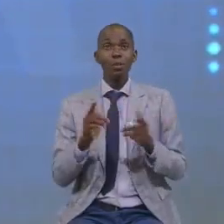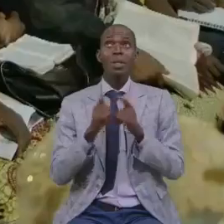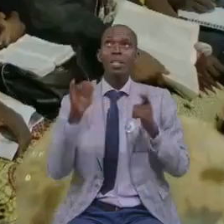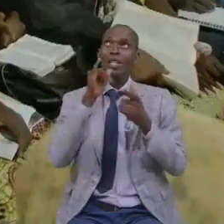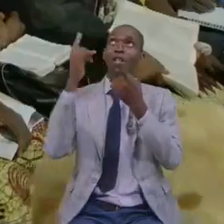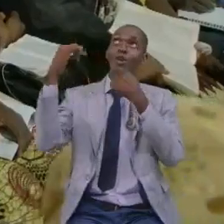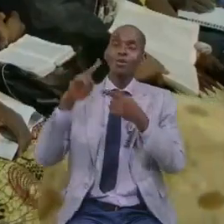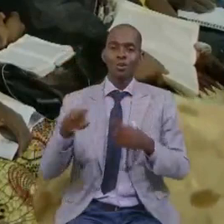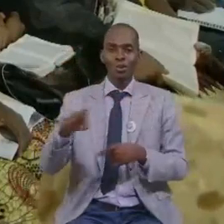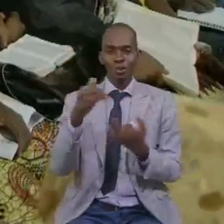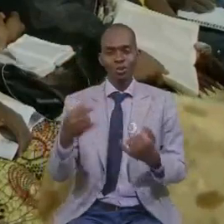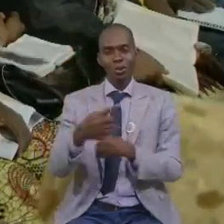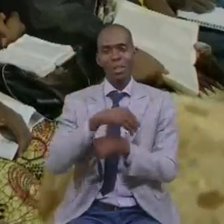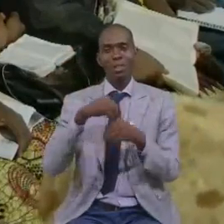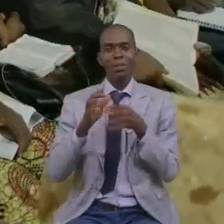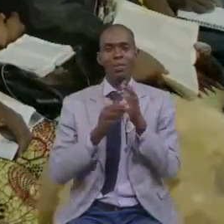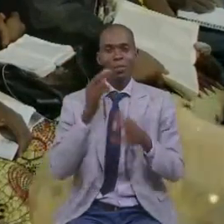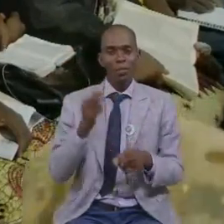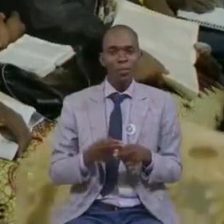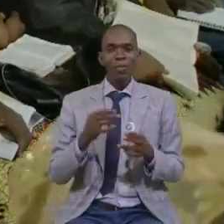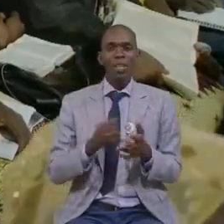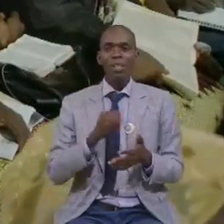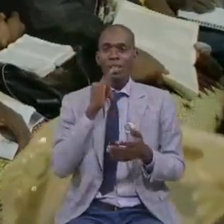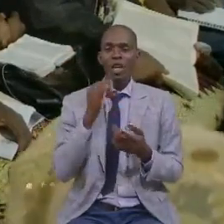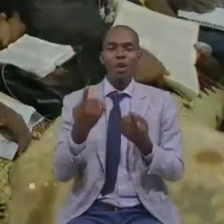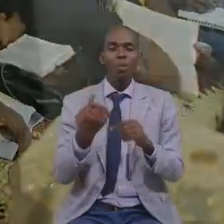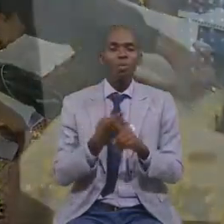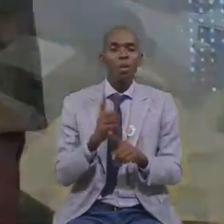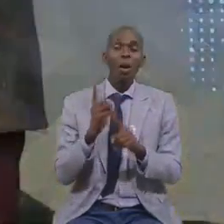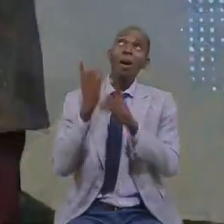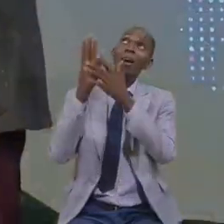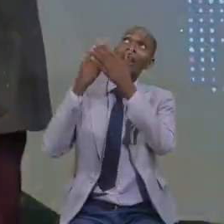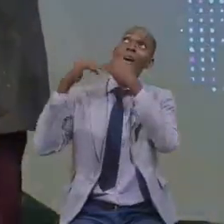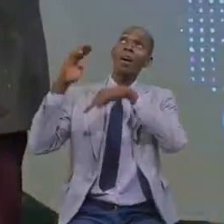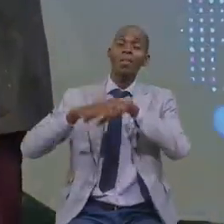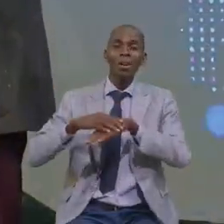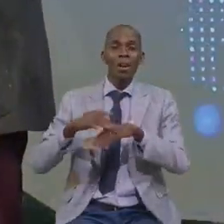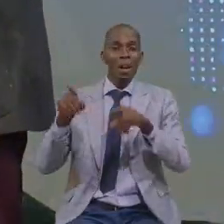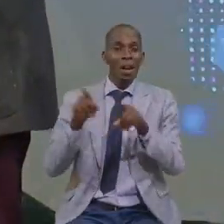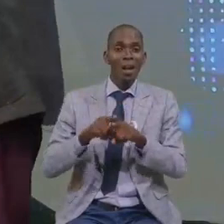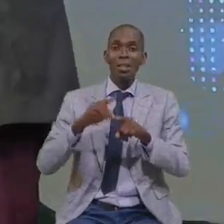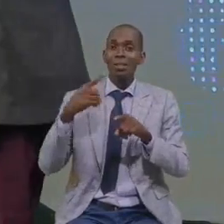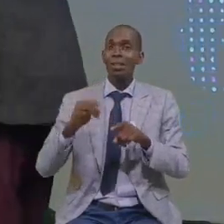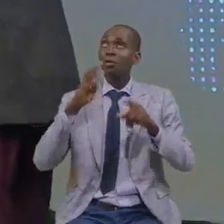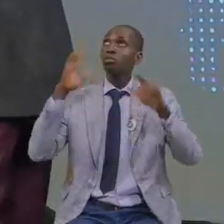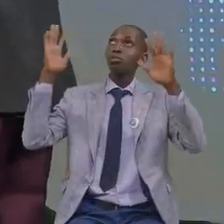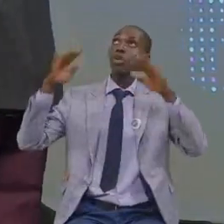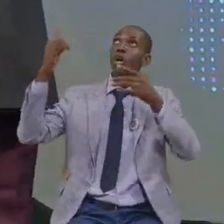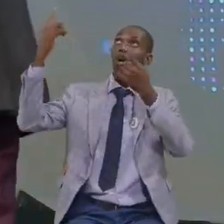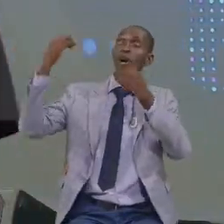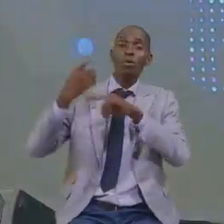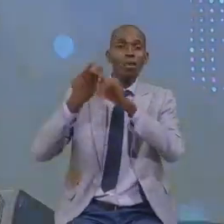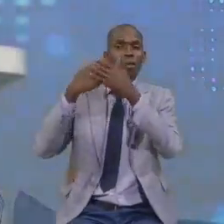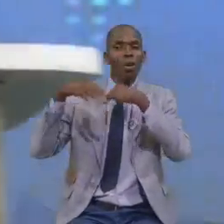you today. It's coming from heaven. As the rain comes from heaven for the people